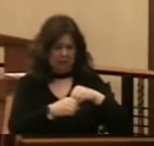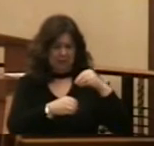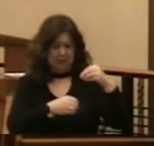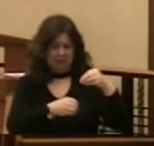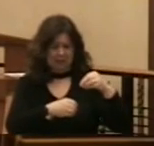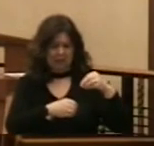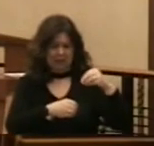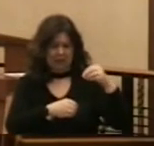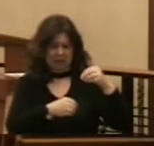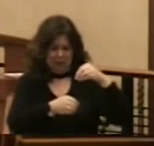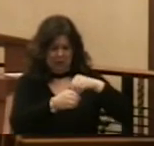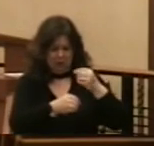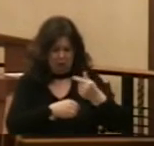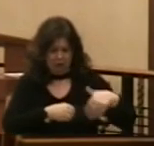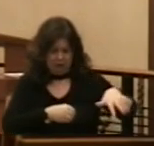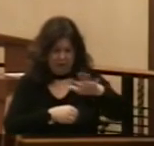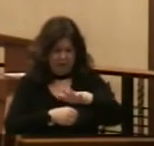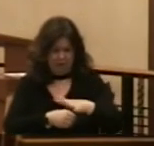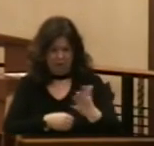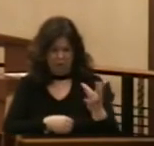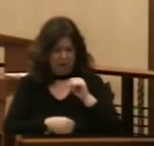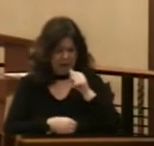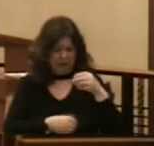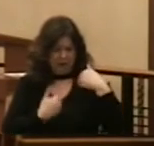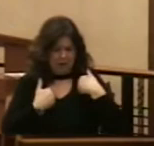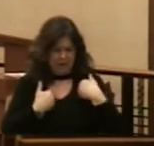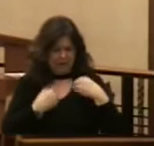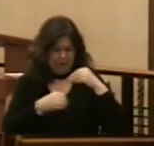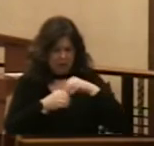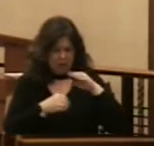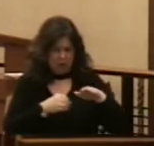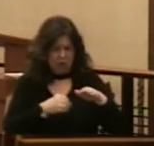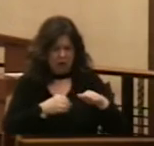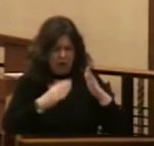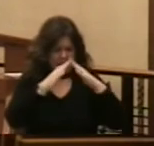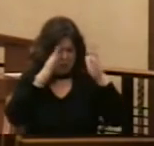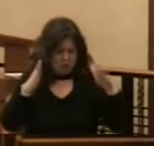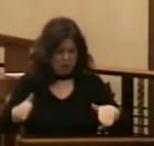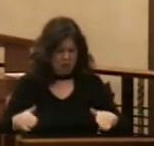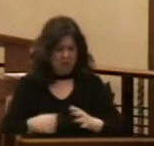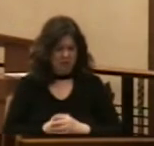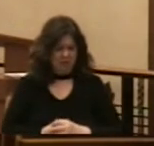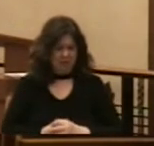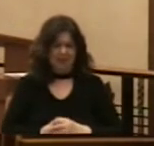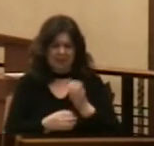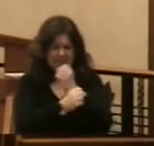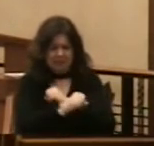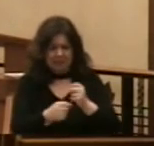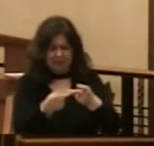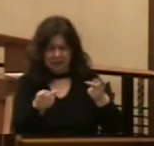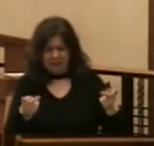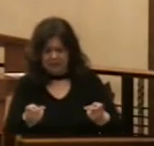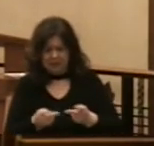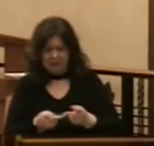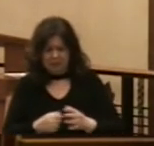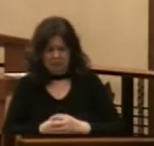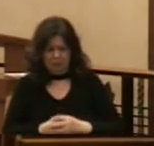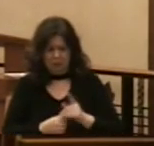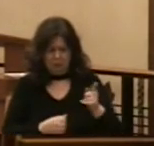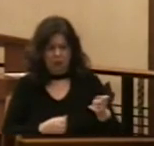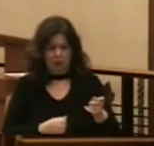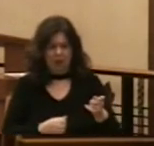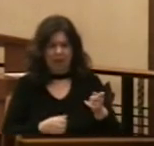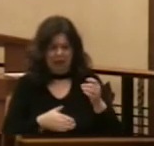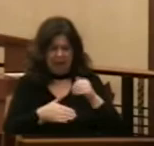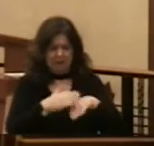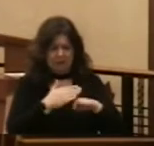your home where it would be safer and where you would have access to it when you wanted to buy something? Buy something,